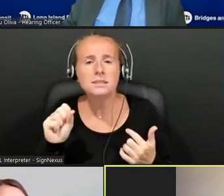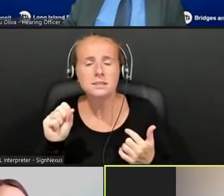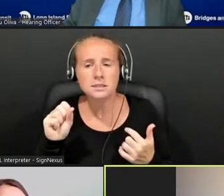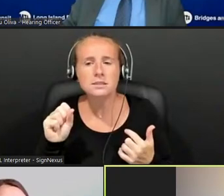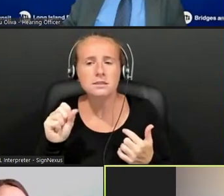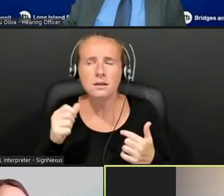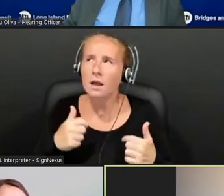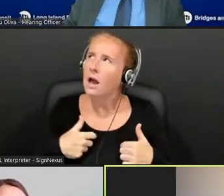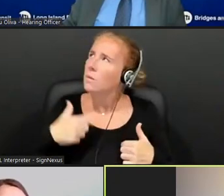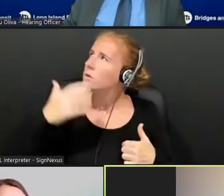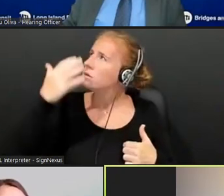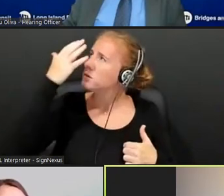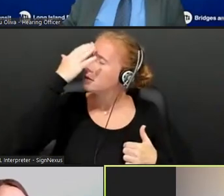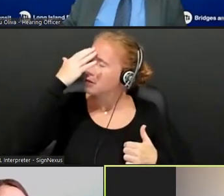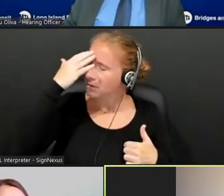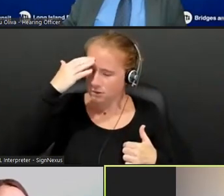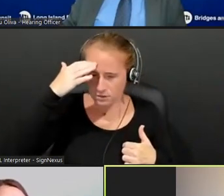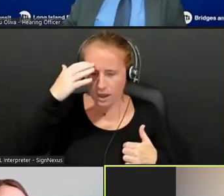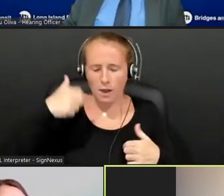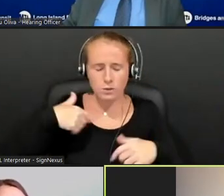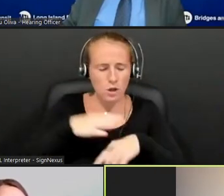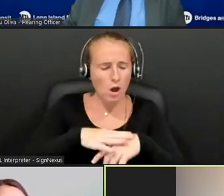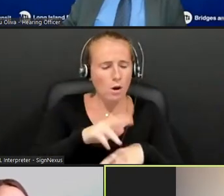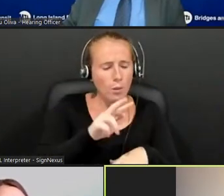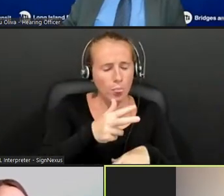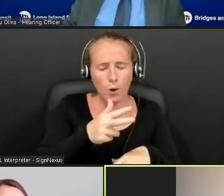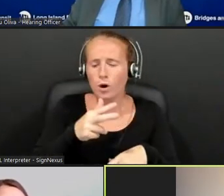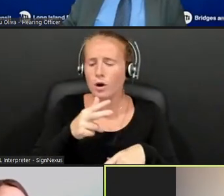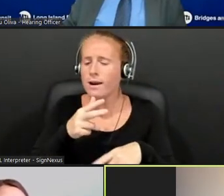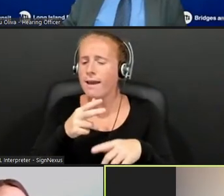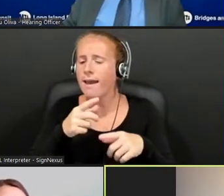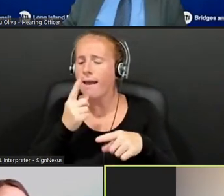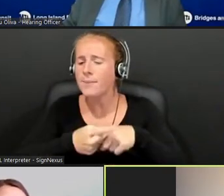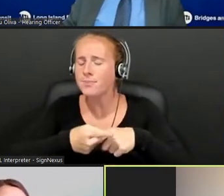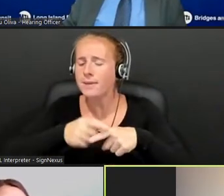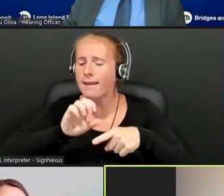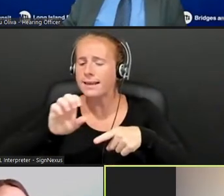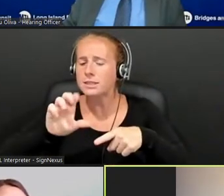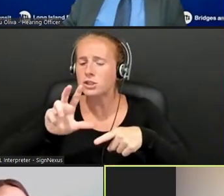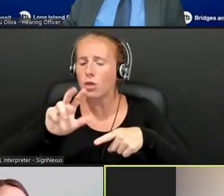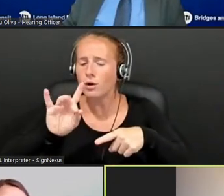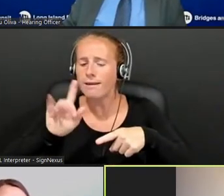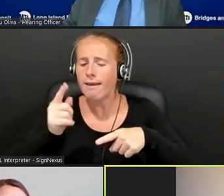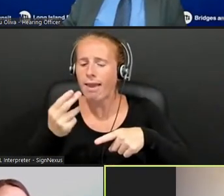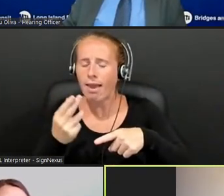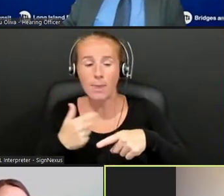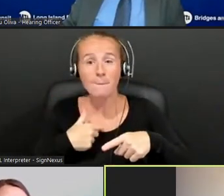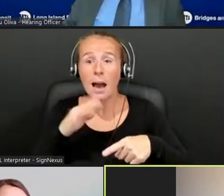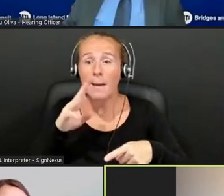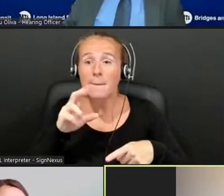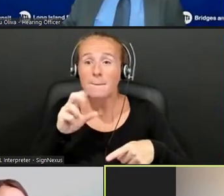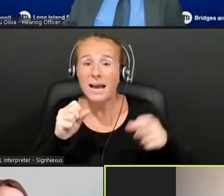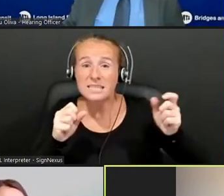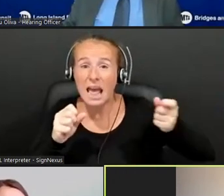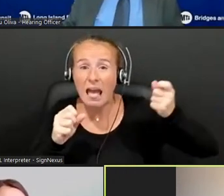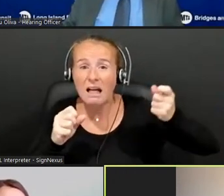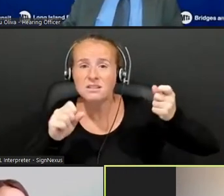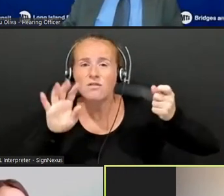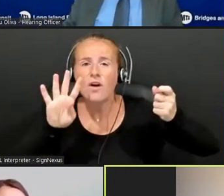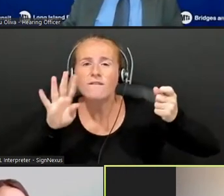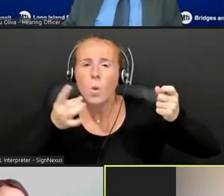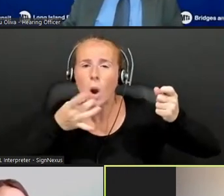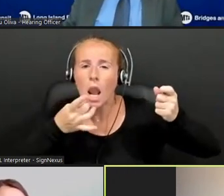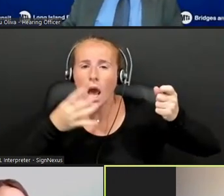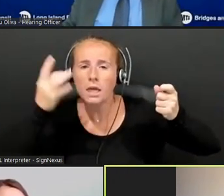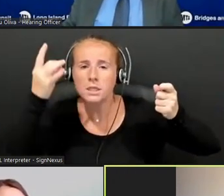I was on third and East 38th Street my bus was held up for four lights